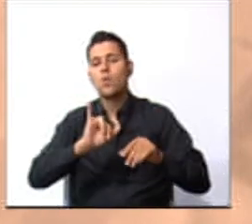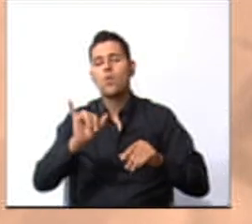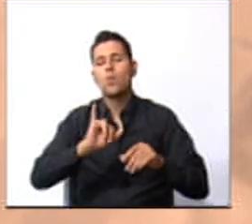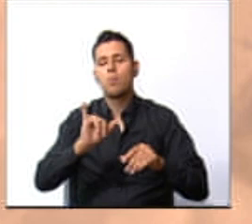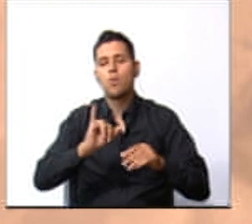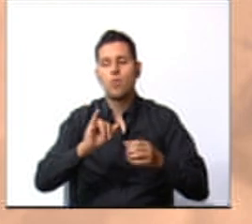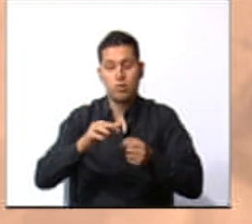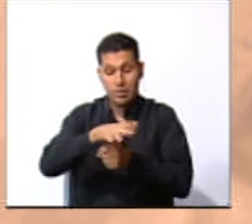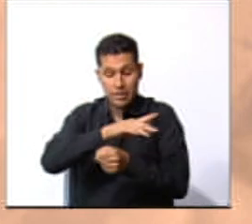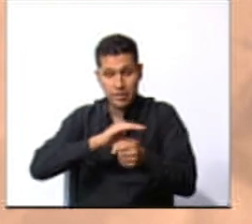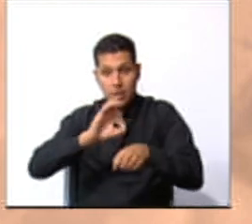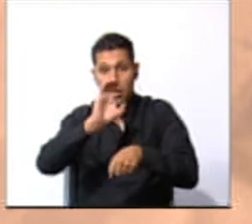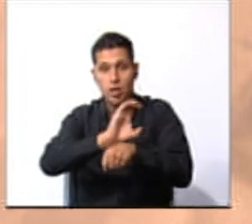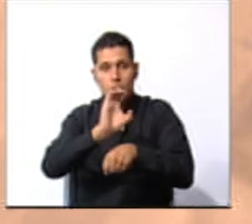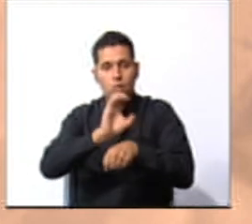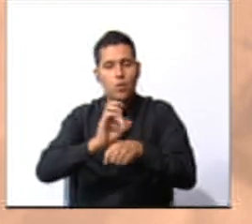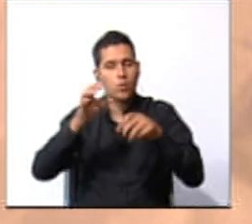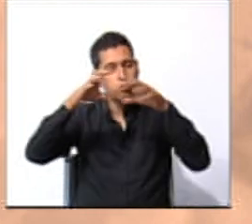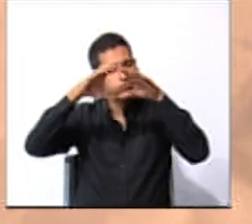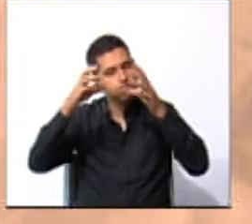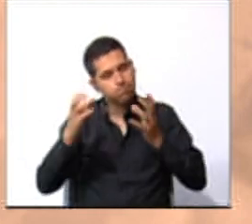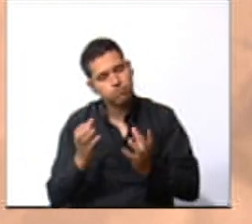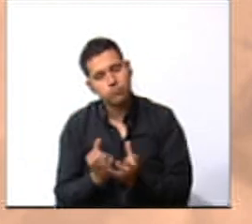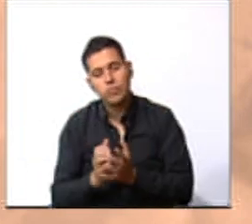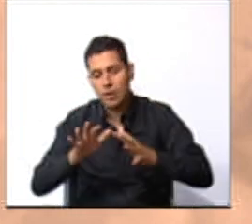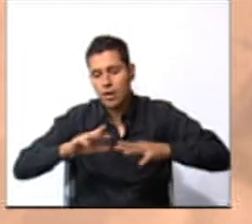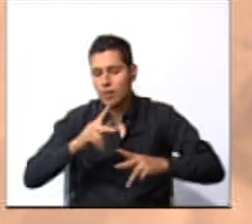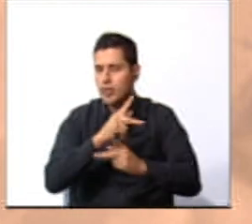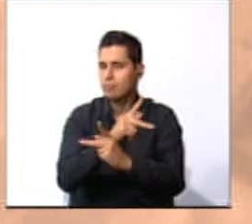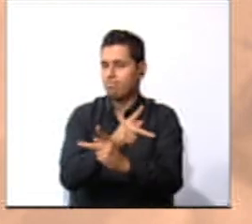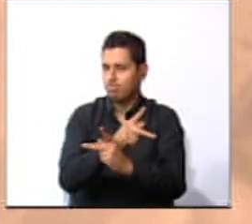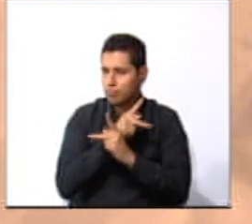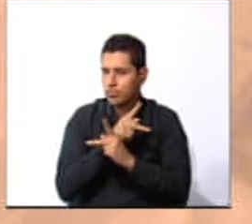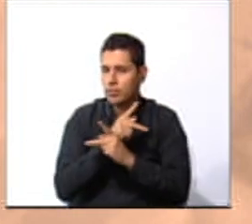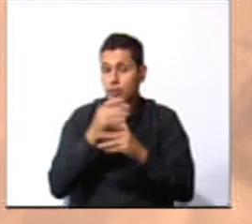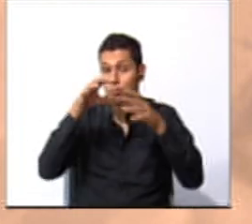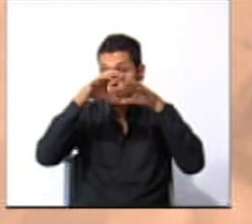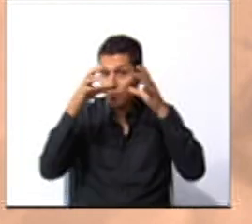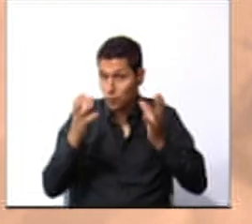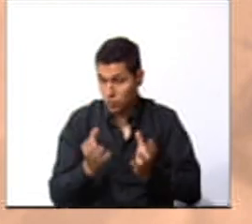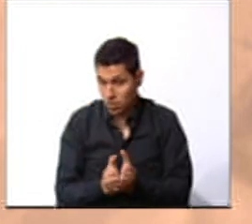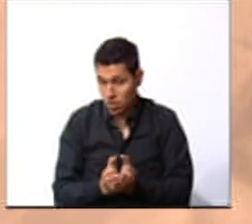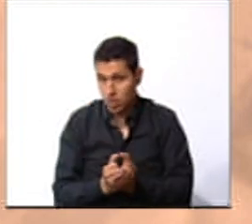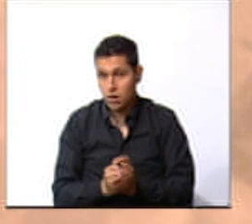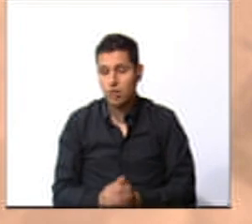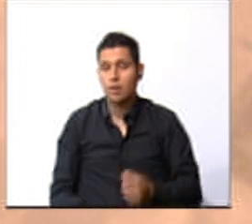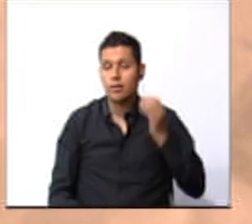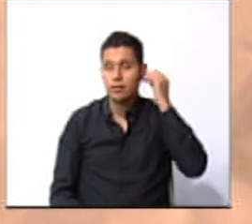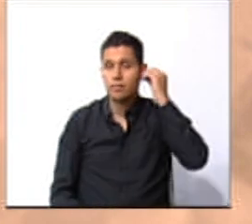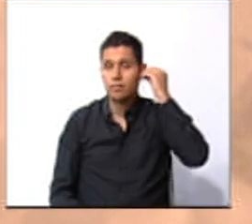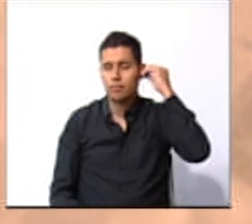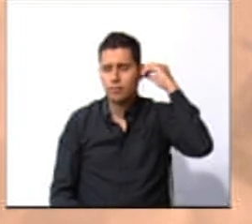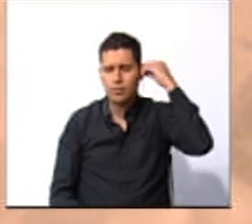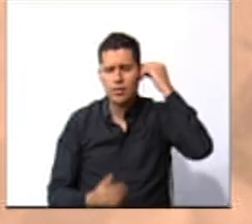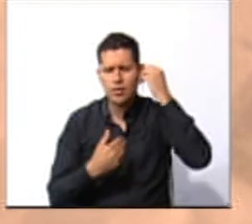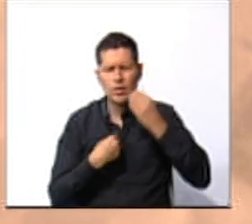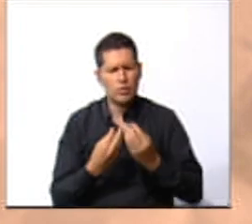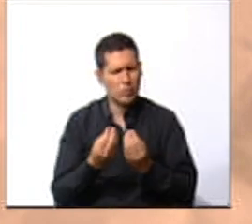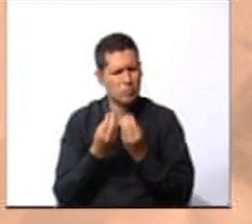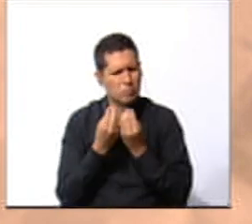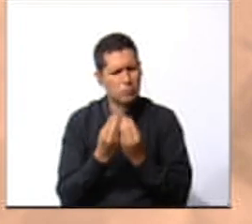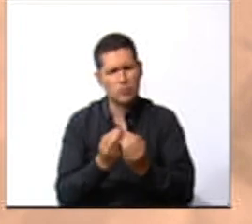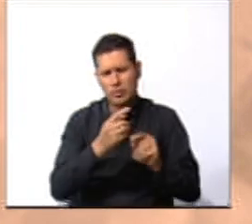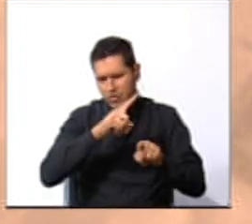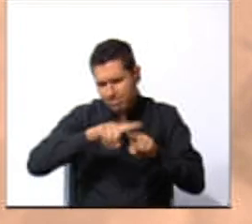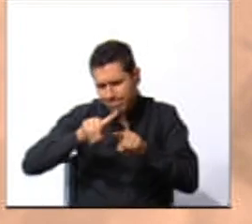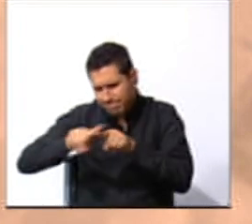Island as a historical architectural patrimony of Costa Rica. There are 150 species of birds. There